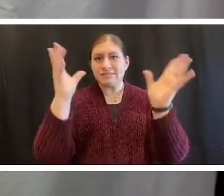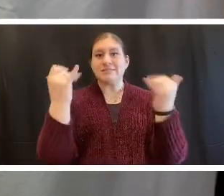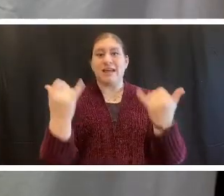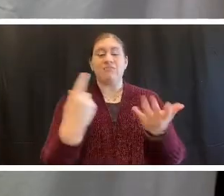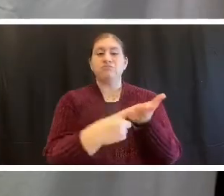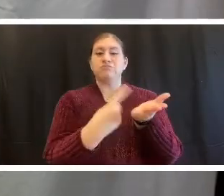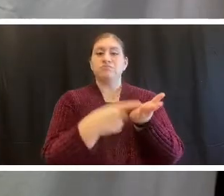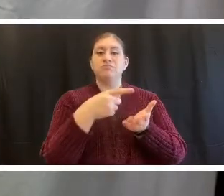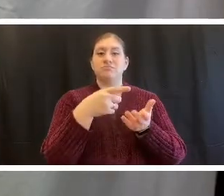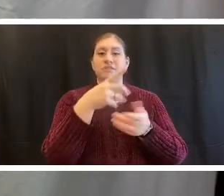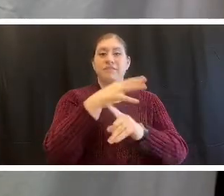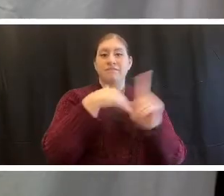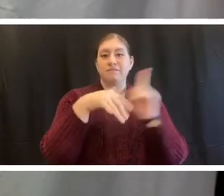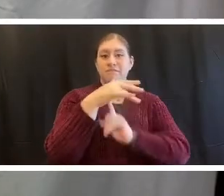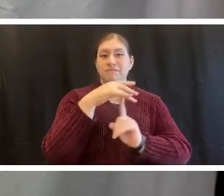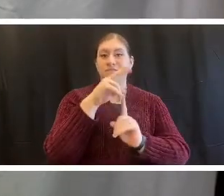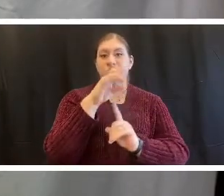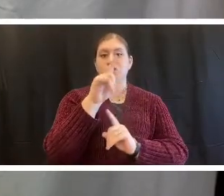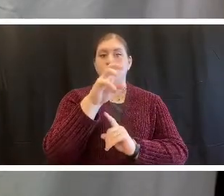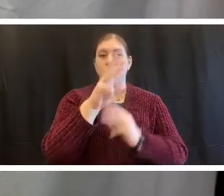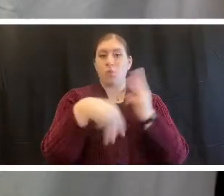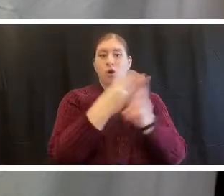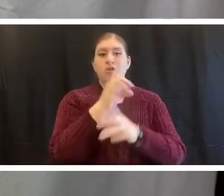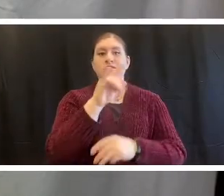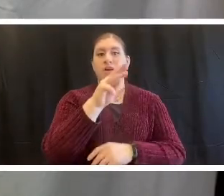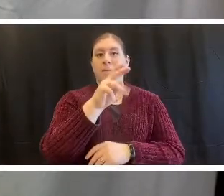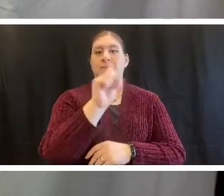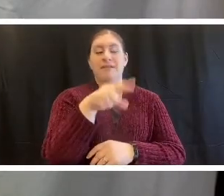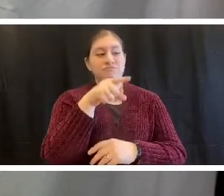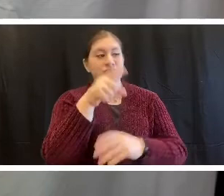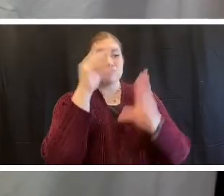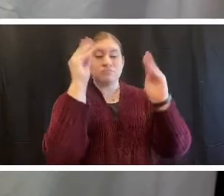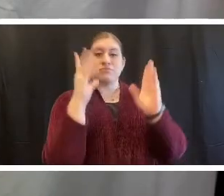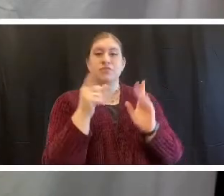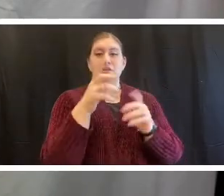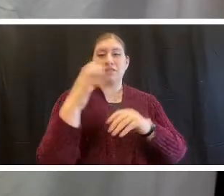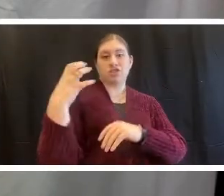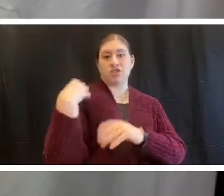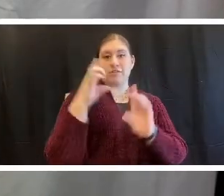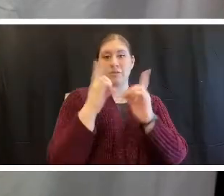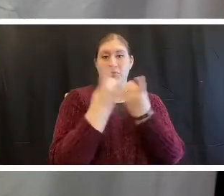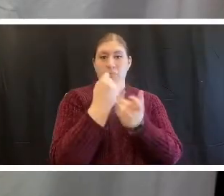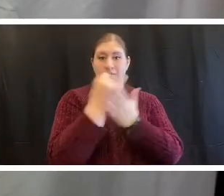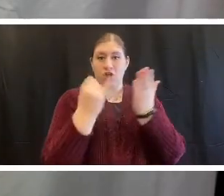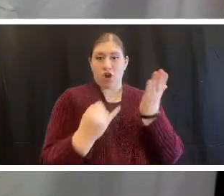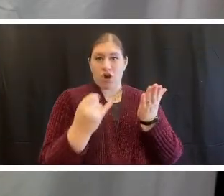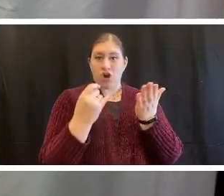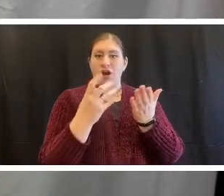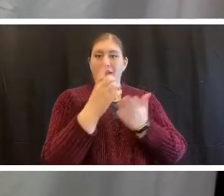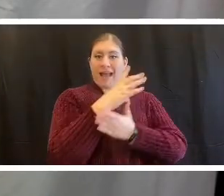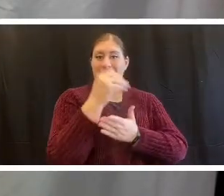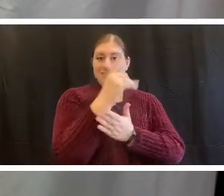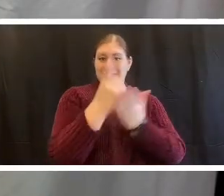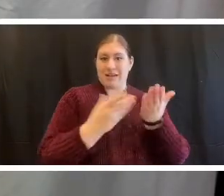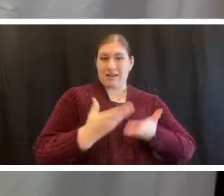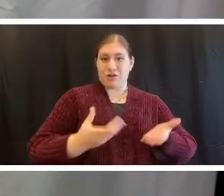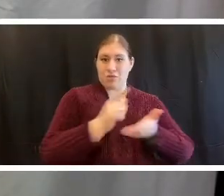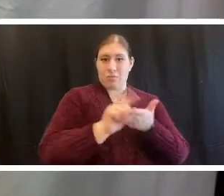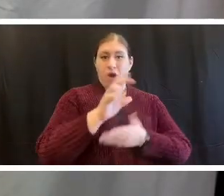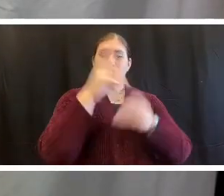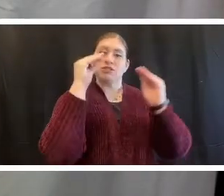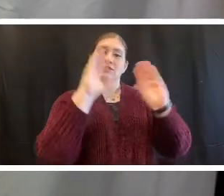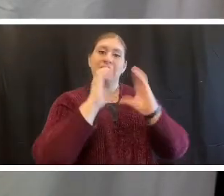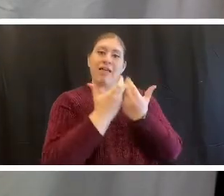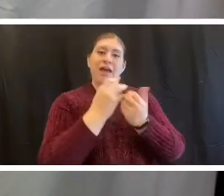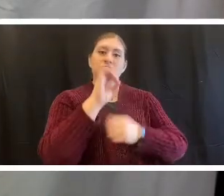in a virtual world is Donna Meeks. Professor Donna Meeks is the chair of the Department of Art and Design at Lamar University. She teaches courses in